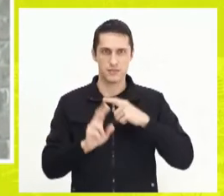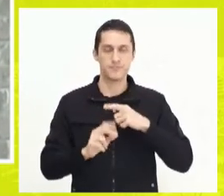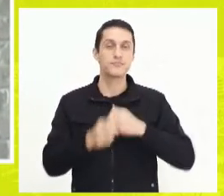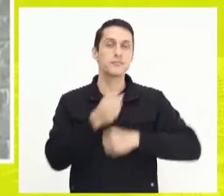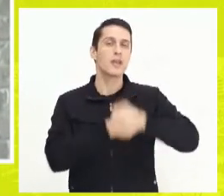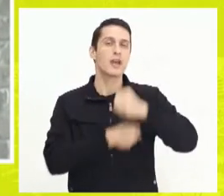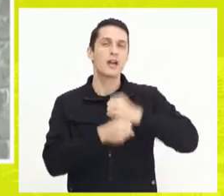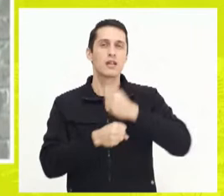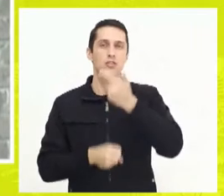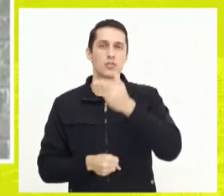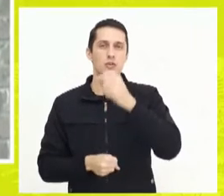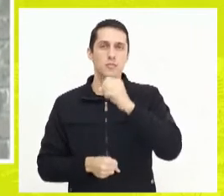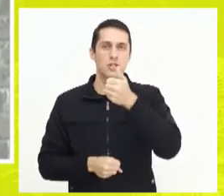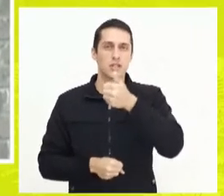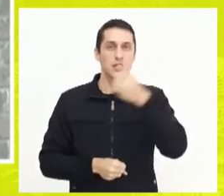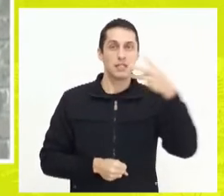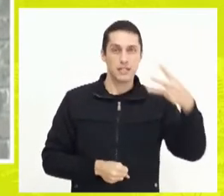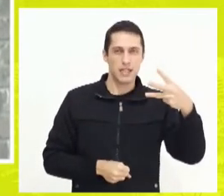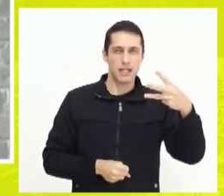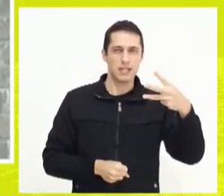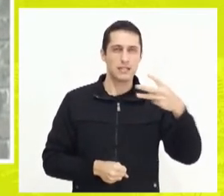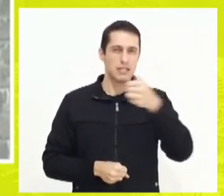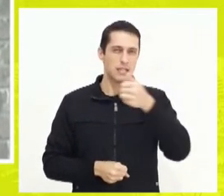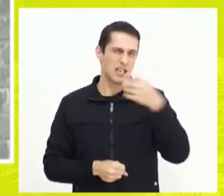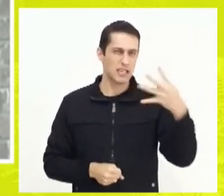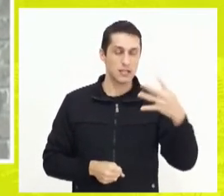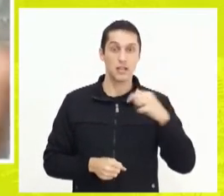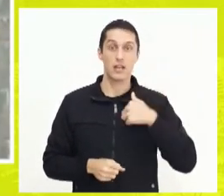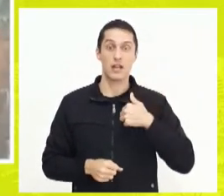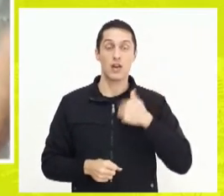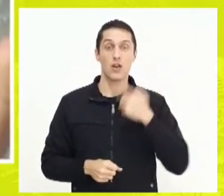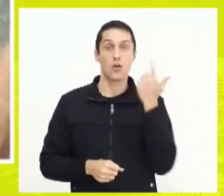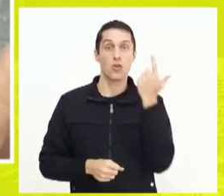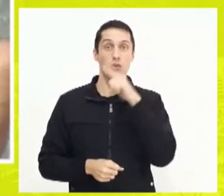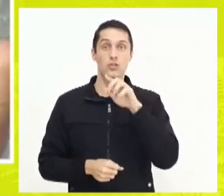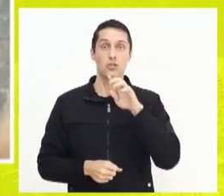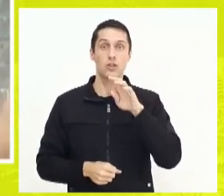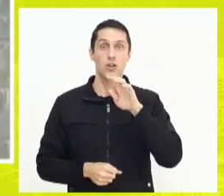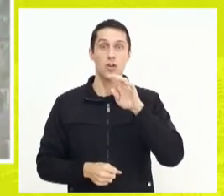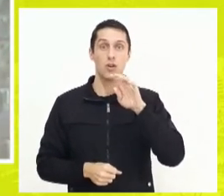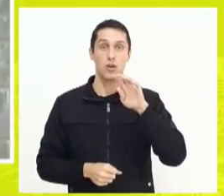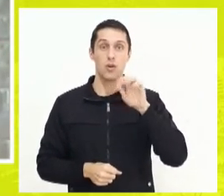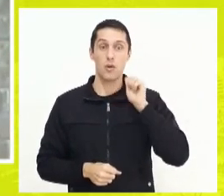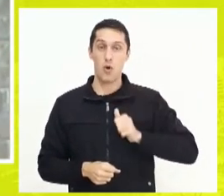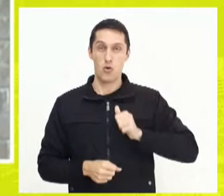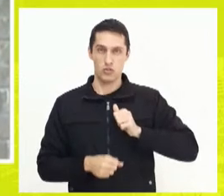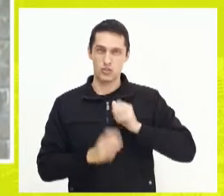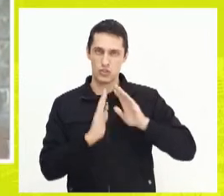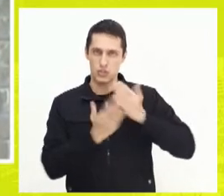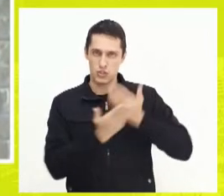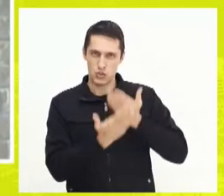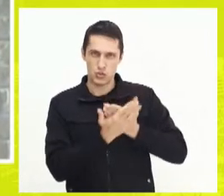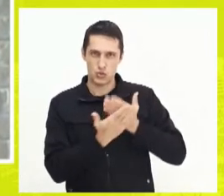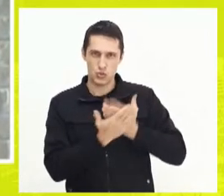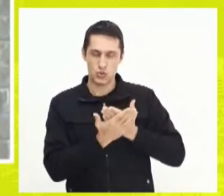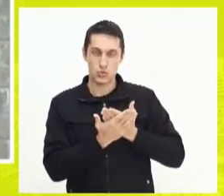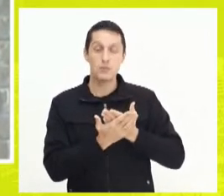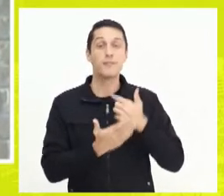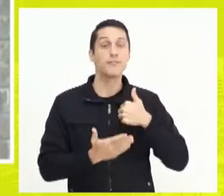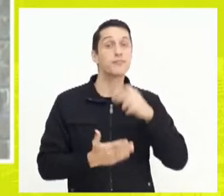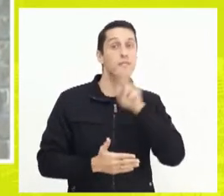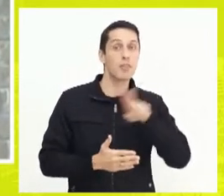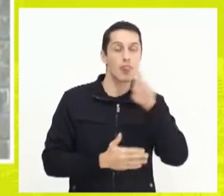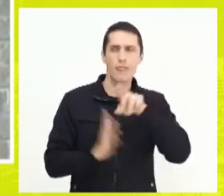or not 2013 2014 i got a scholarship called journalist of vision and i